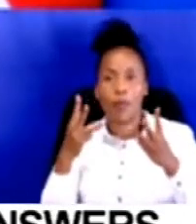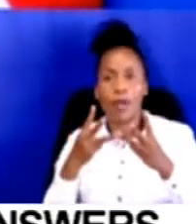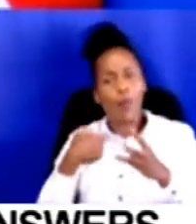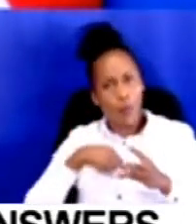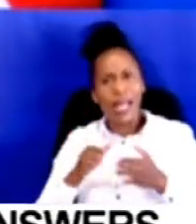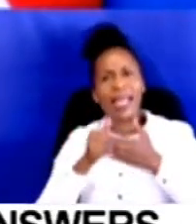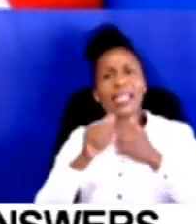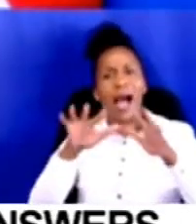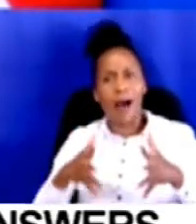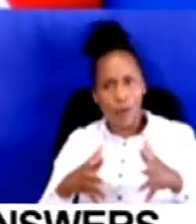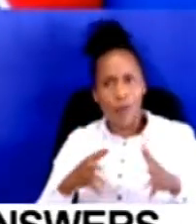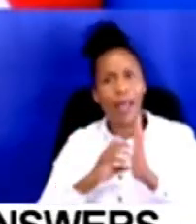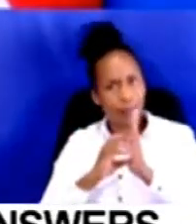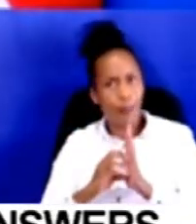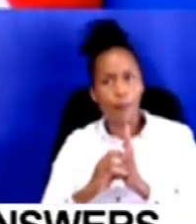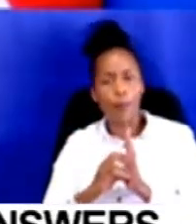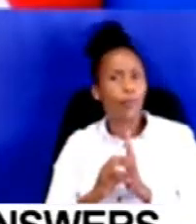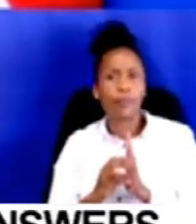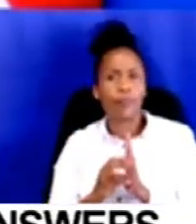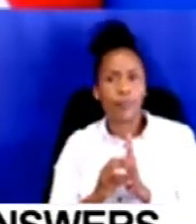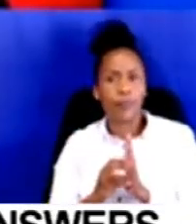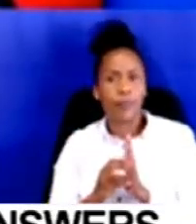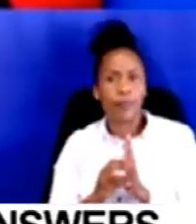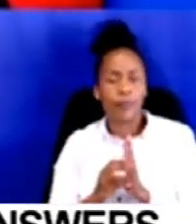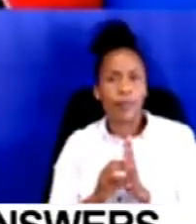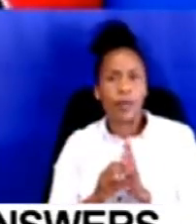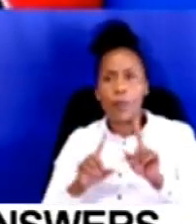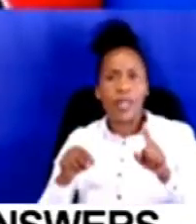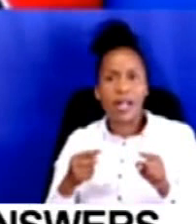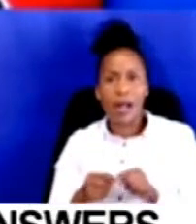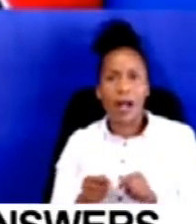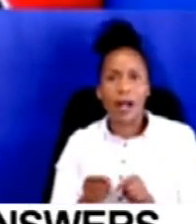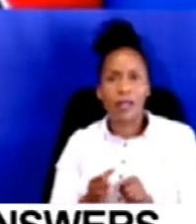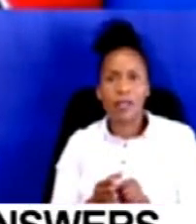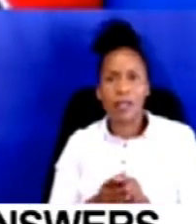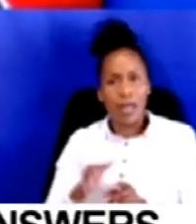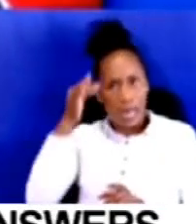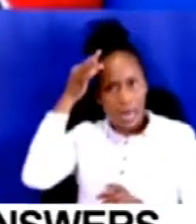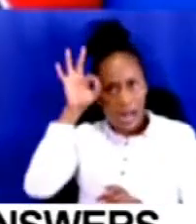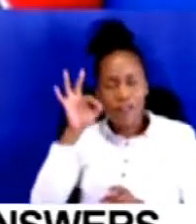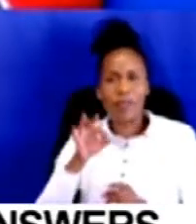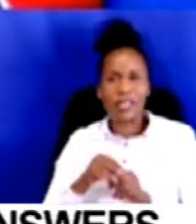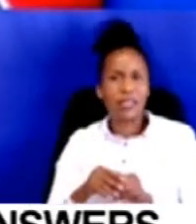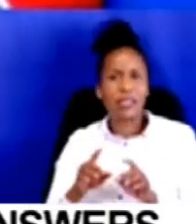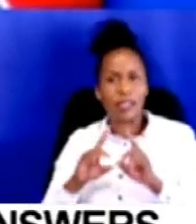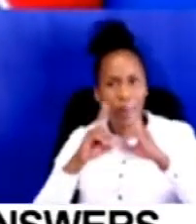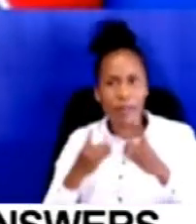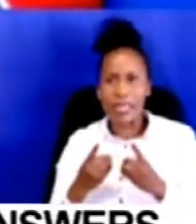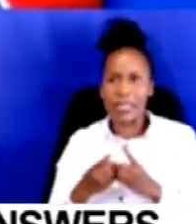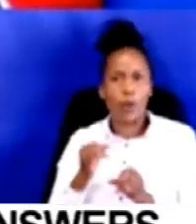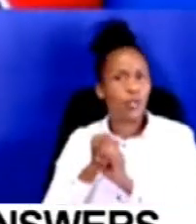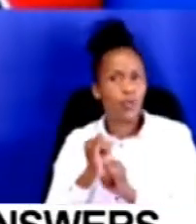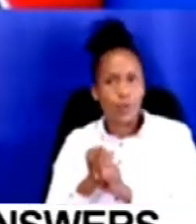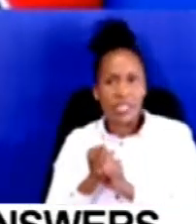It can't be relegated to a government department, government institutions. Yes,